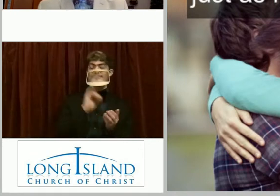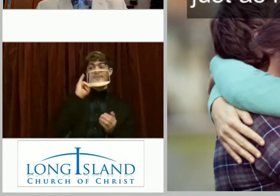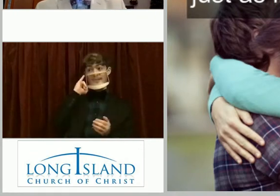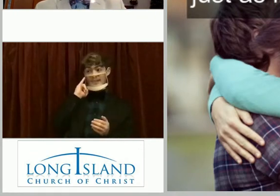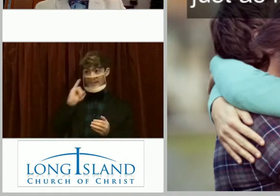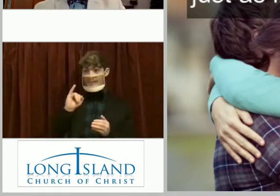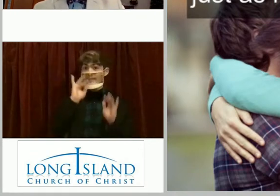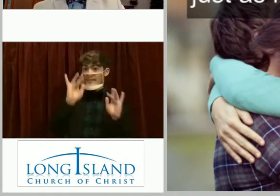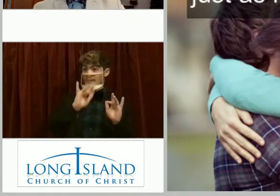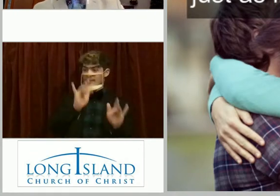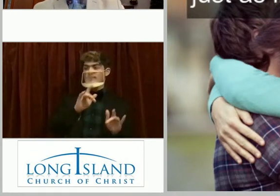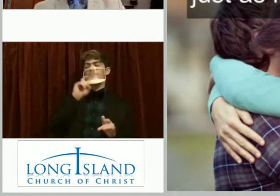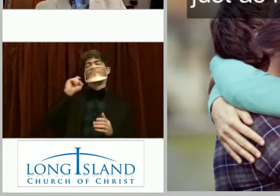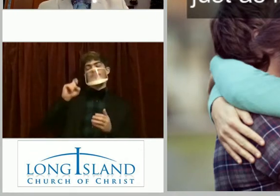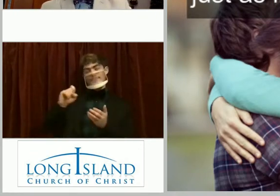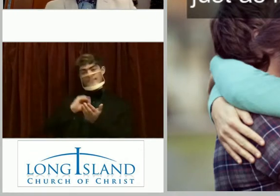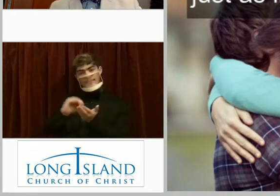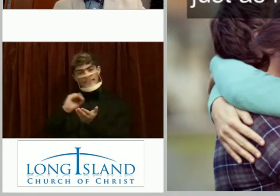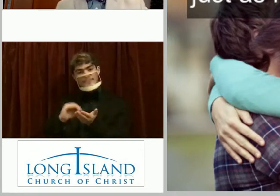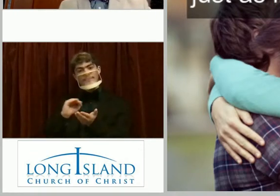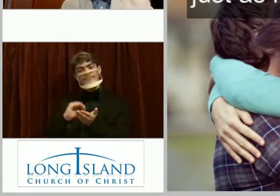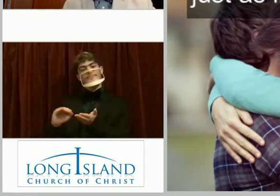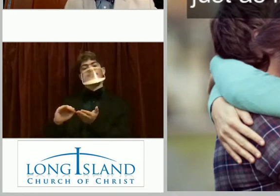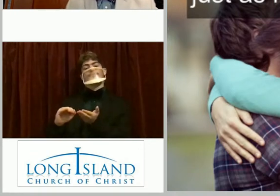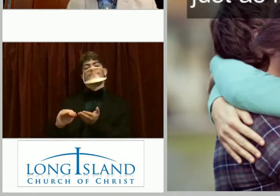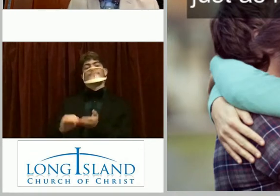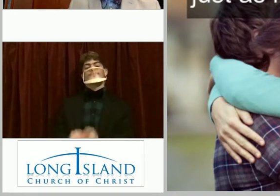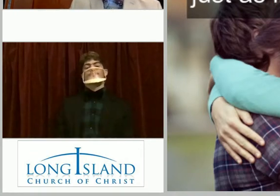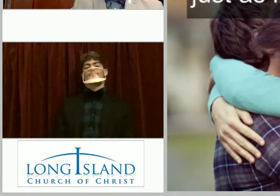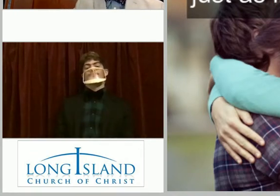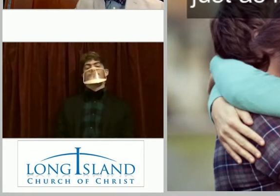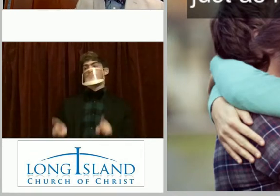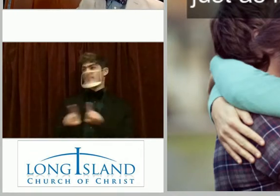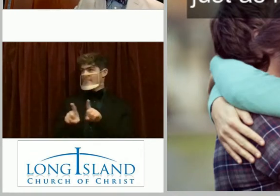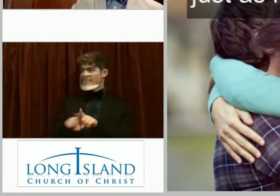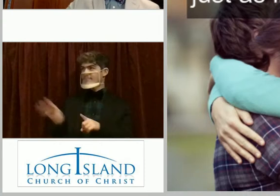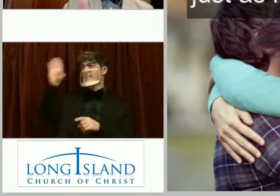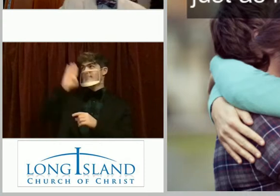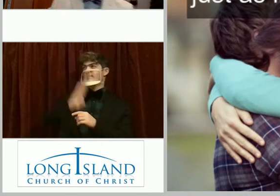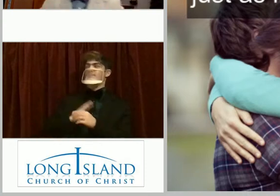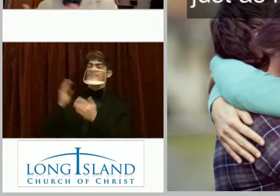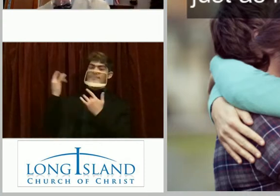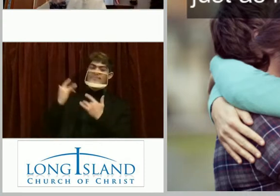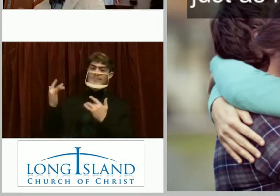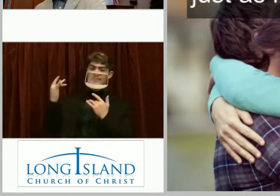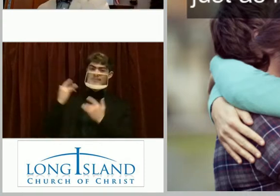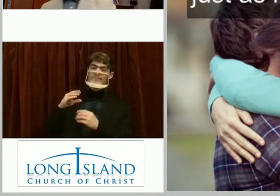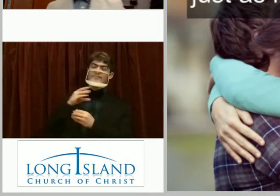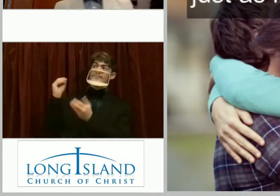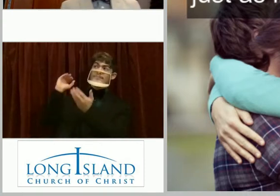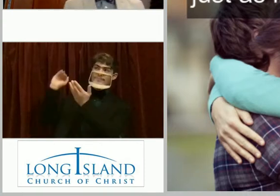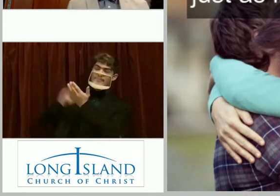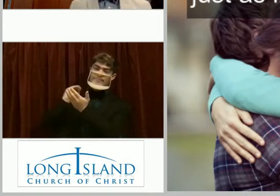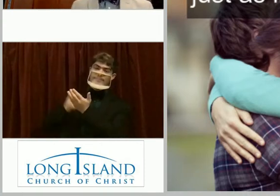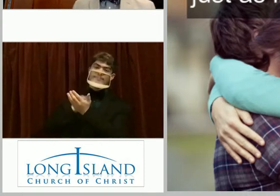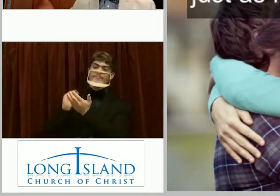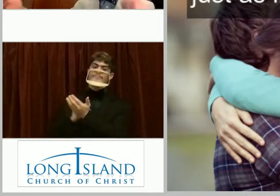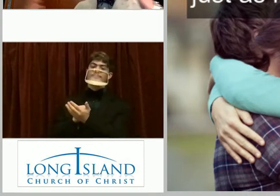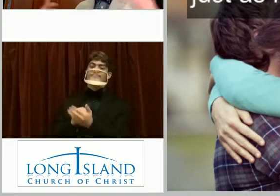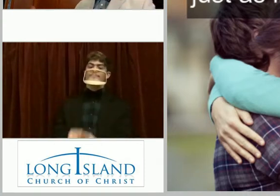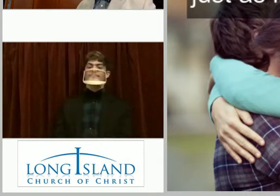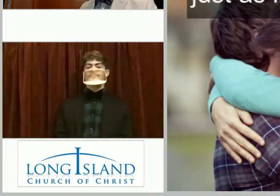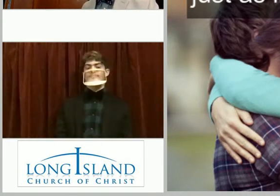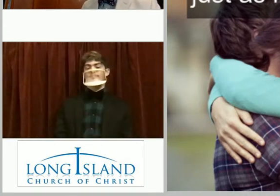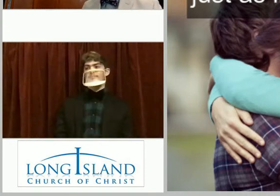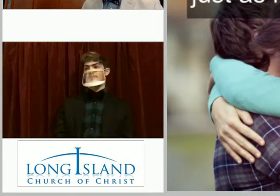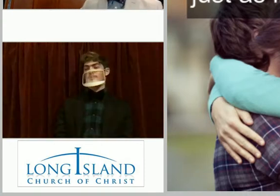other. Just as Christ forgave you, this is now how we put into practice the compassion of God